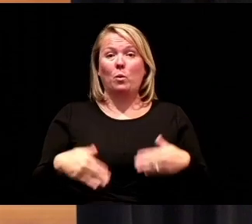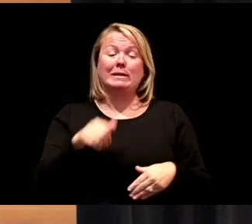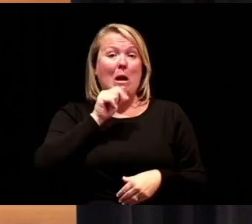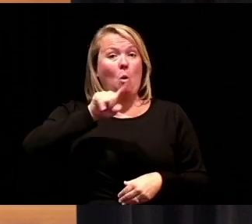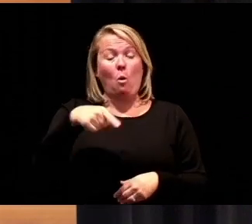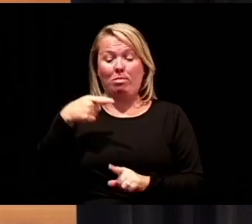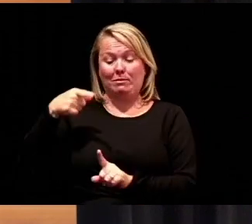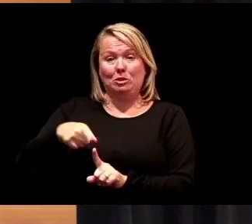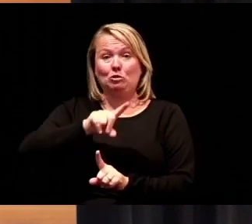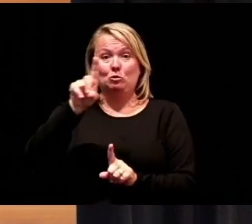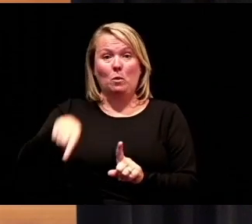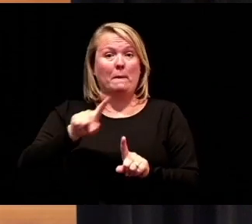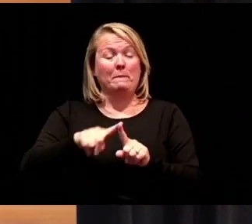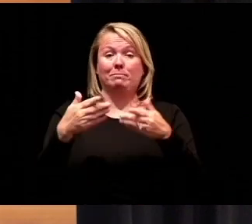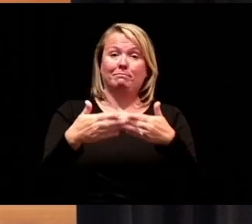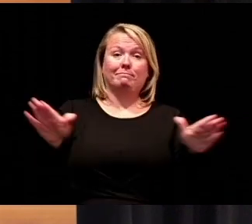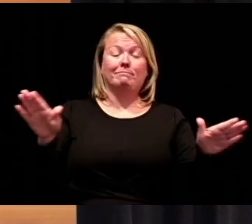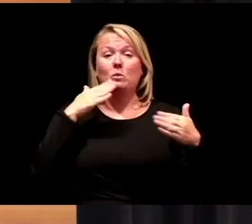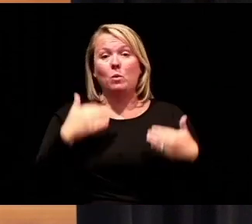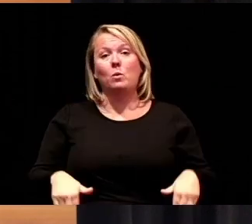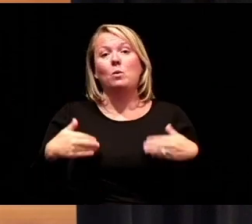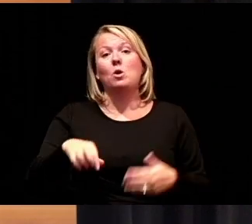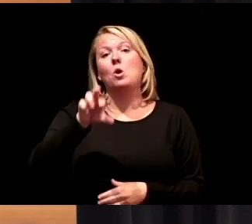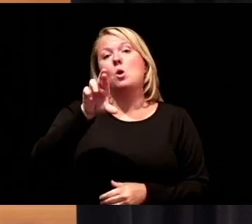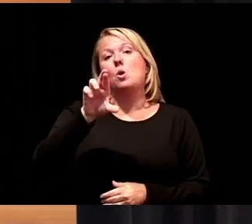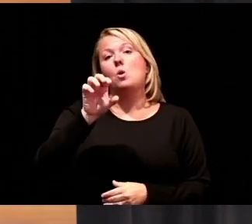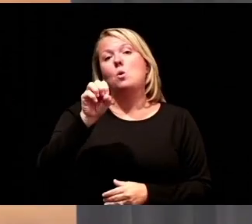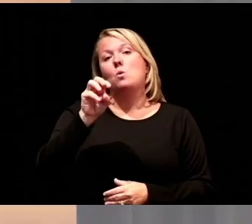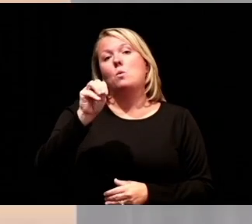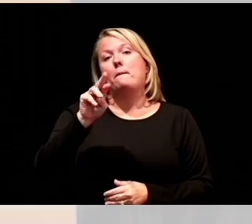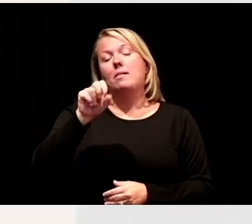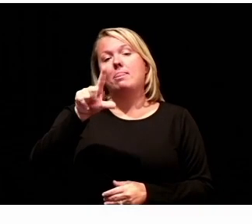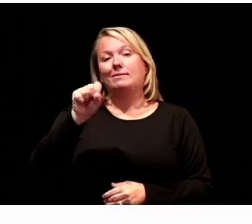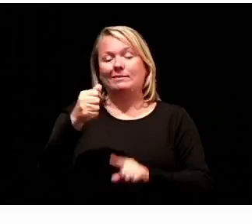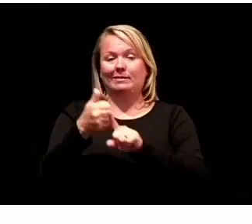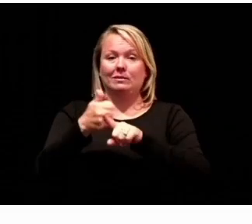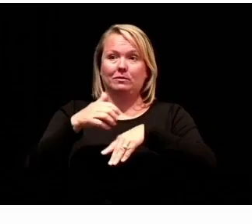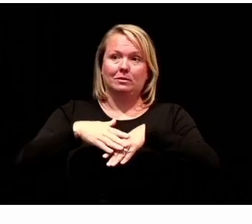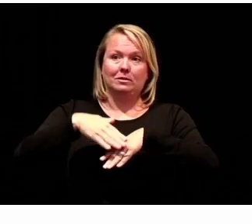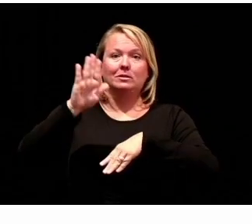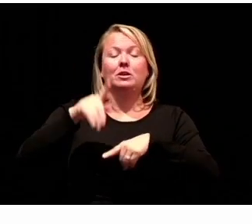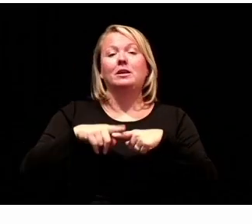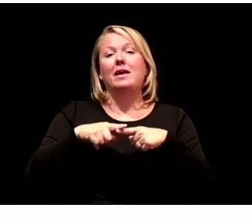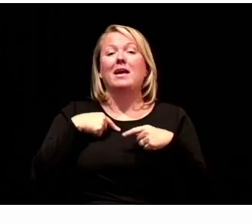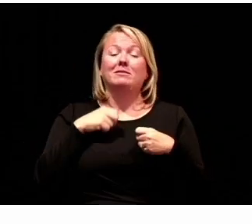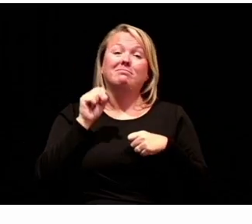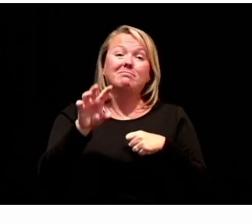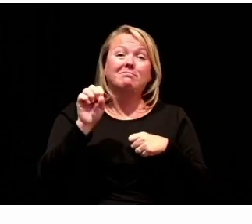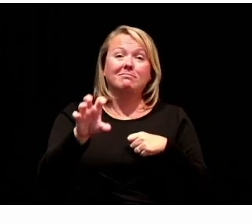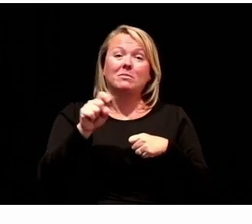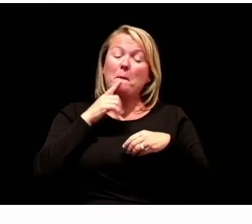stay in housing because what? There's nothing else available. Eviction filing rates by county, this was the Michigan evictions